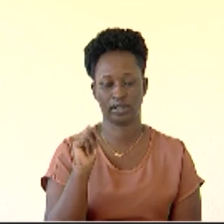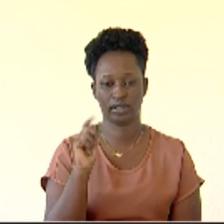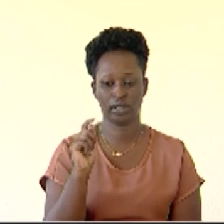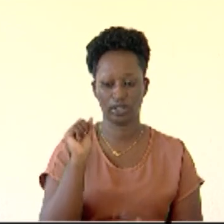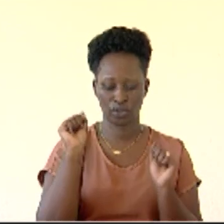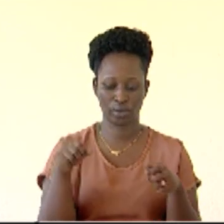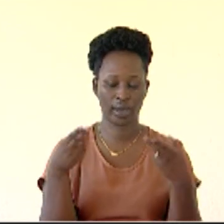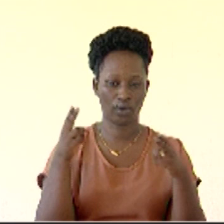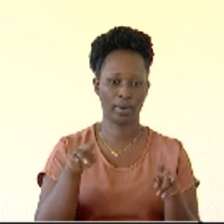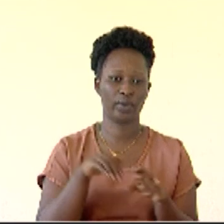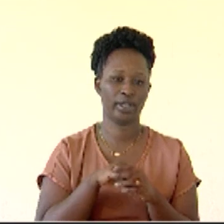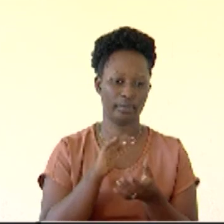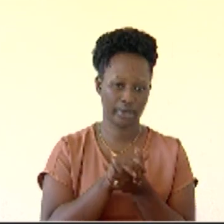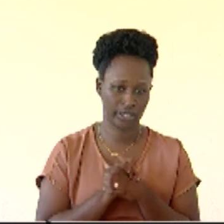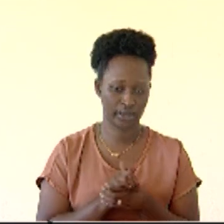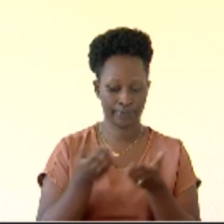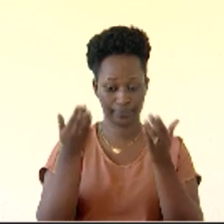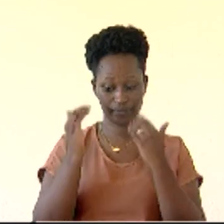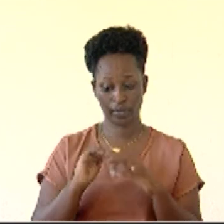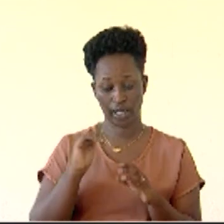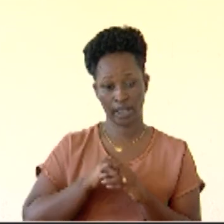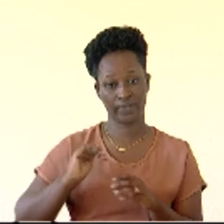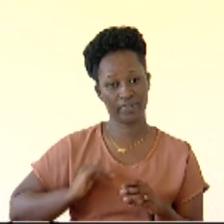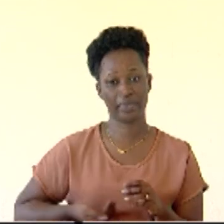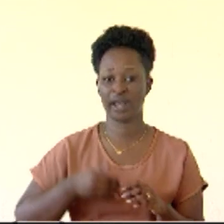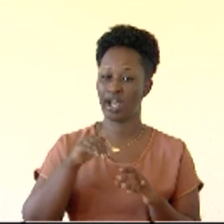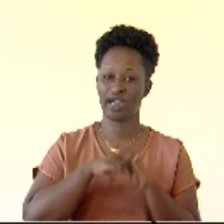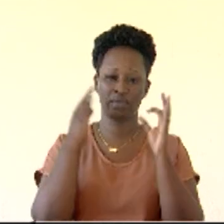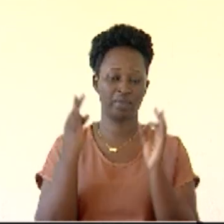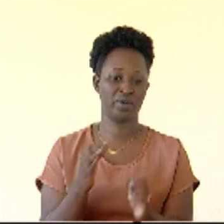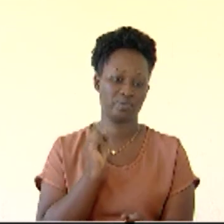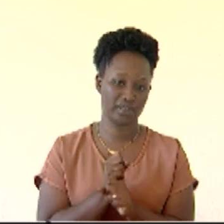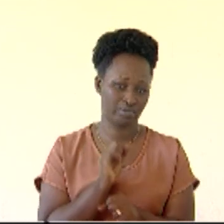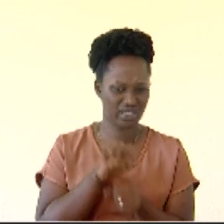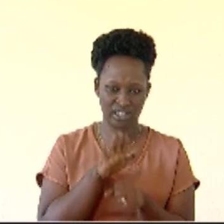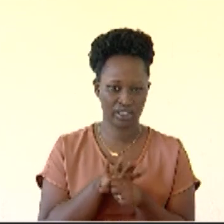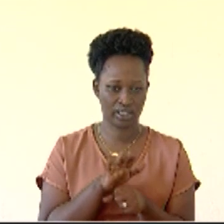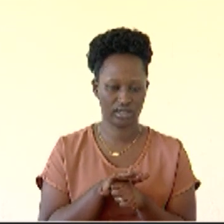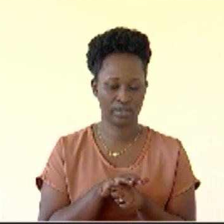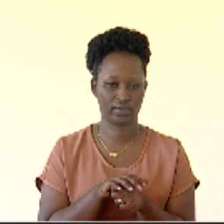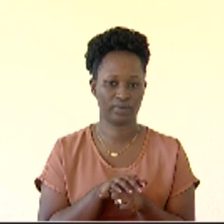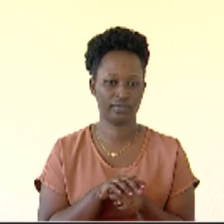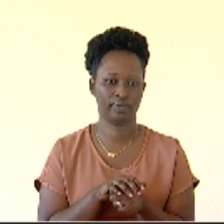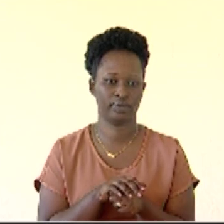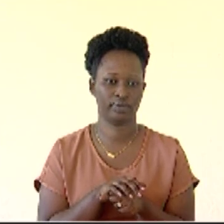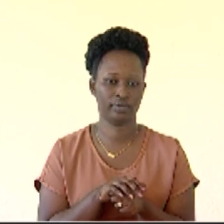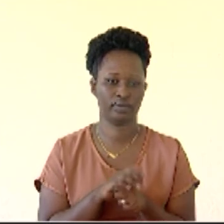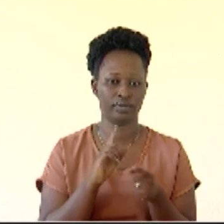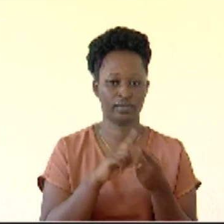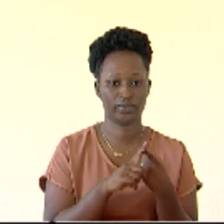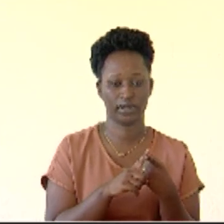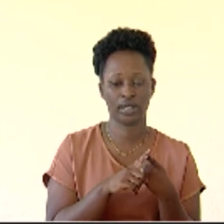in terms of the males. Then in females, there are very many things that can also be having what you call sexual disappointment, what you call